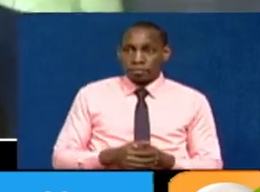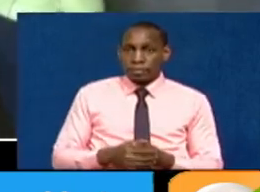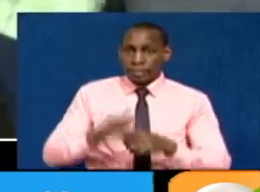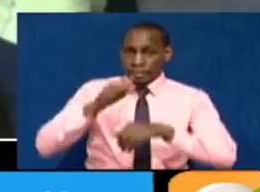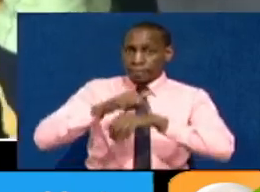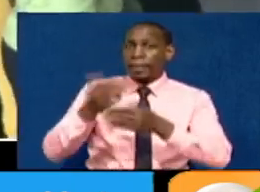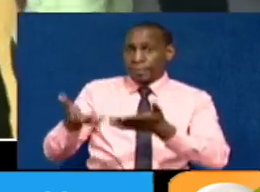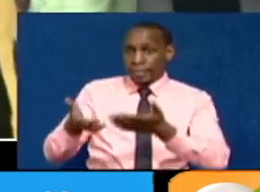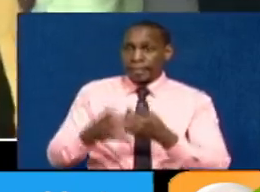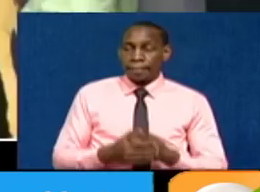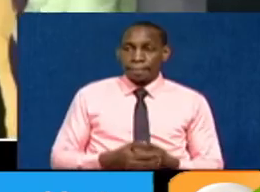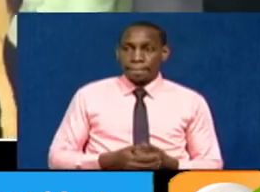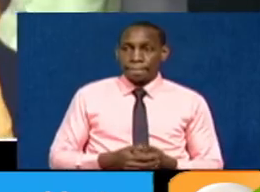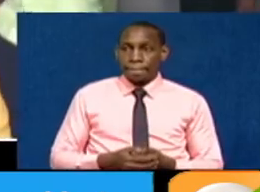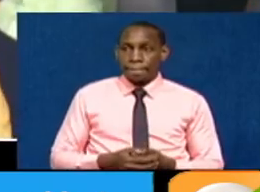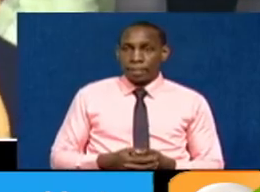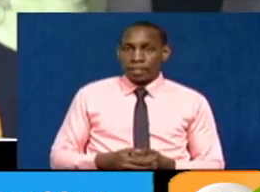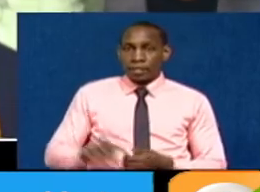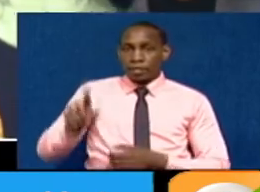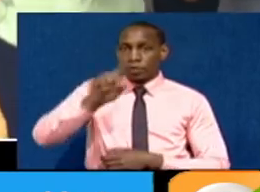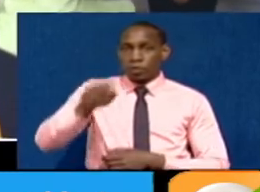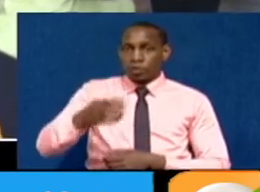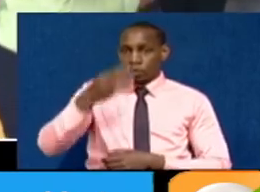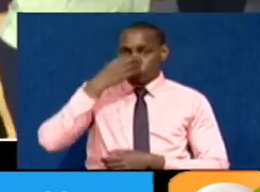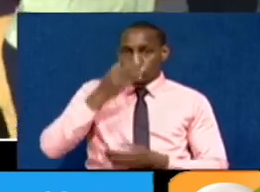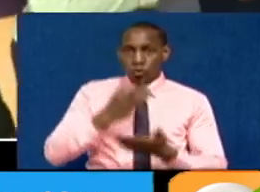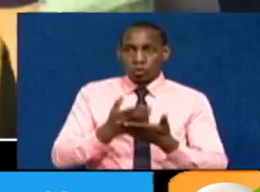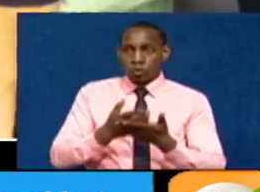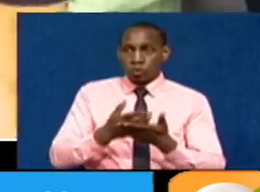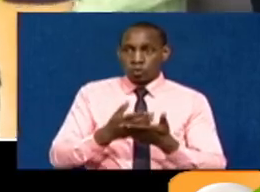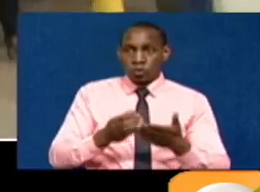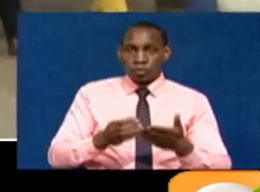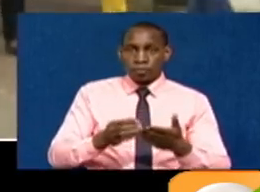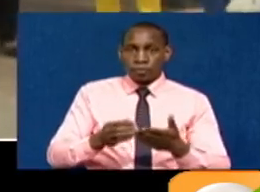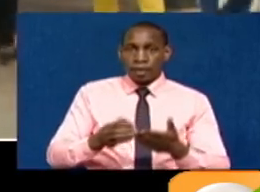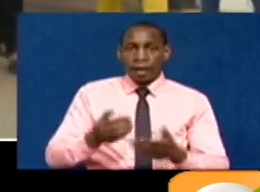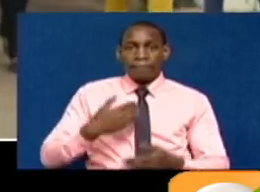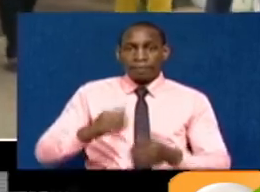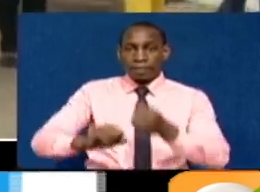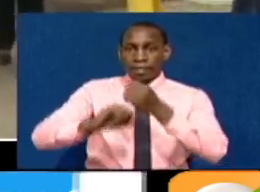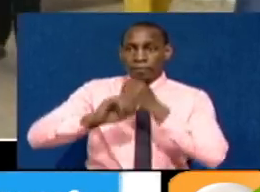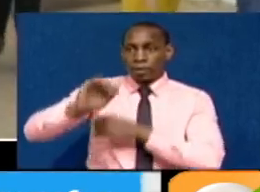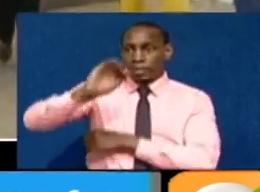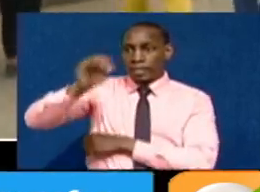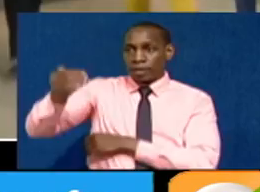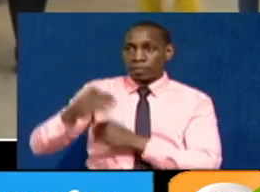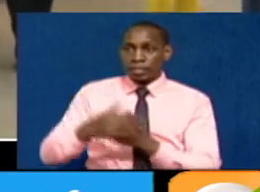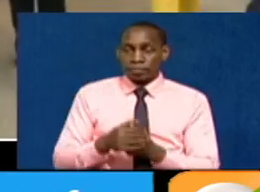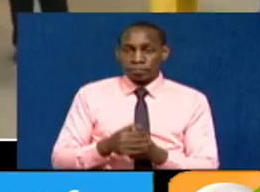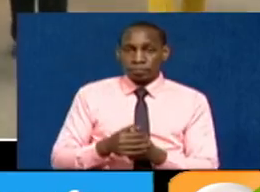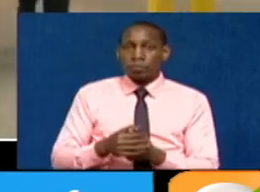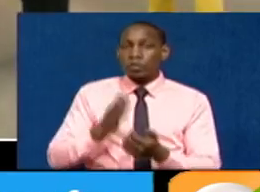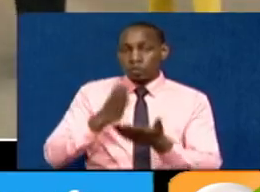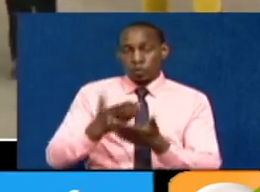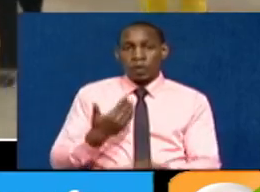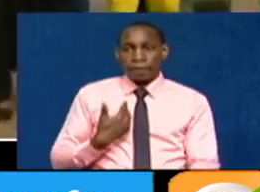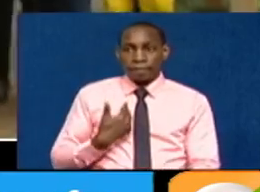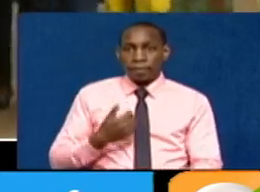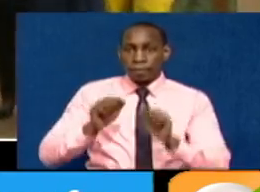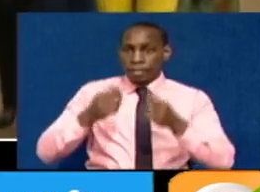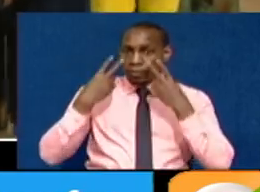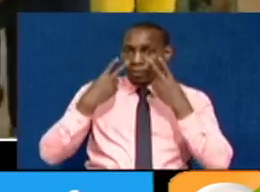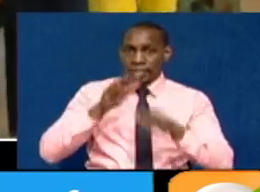at now. Does the deputy president command, you know, support in the county? He does. You